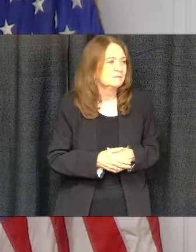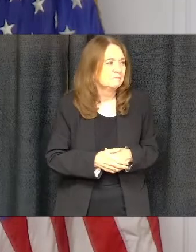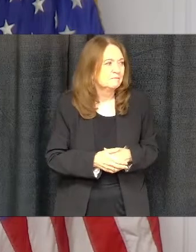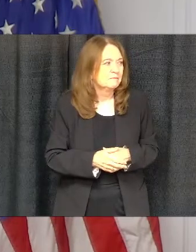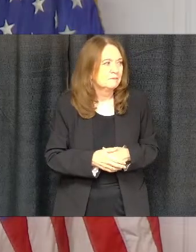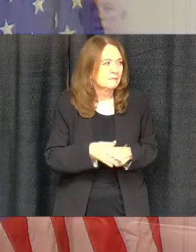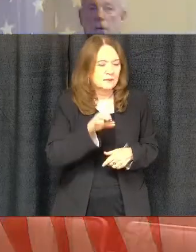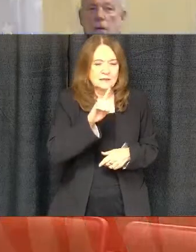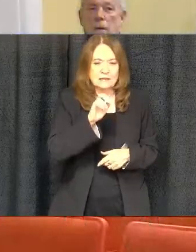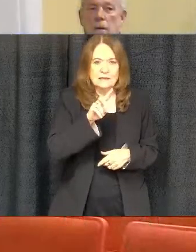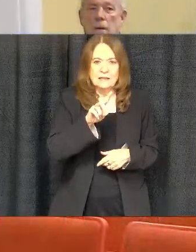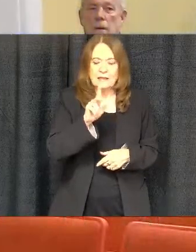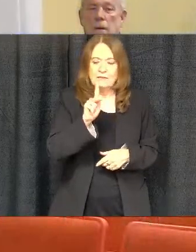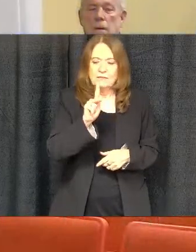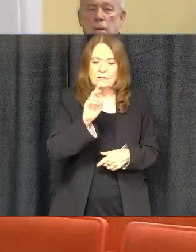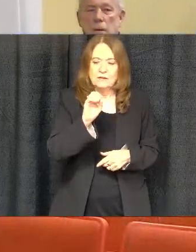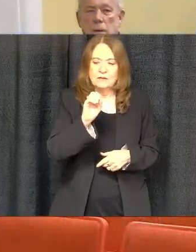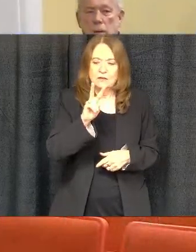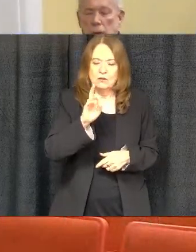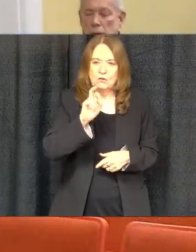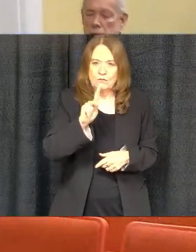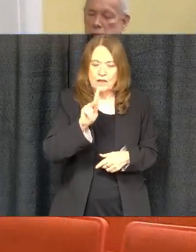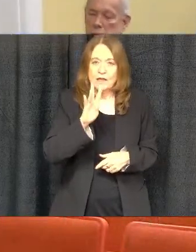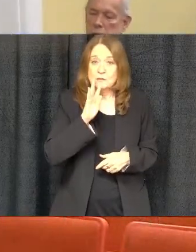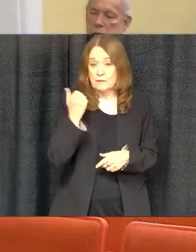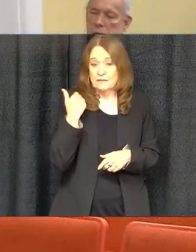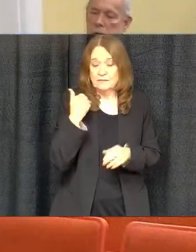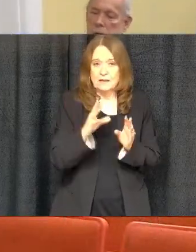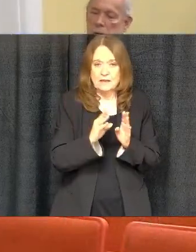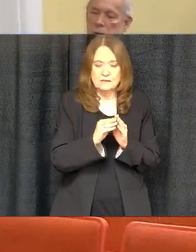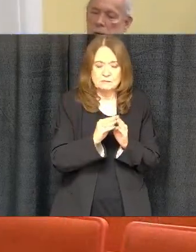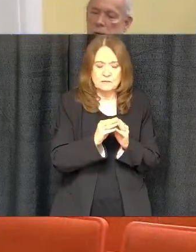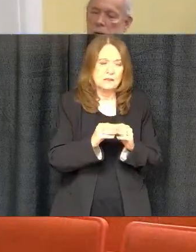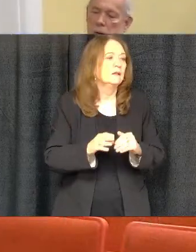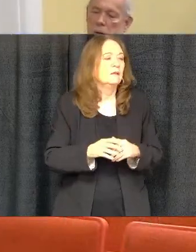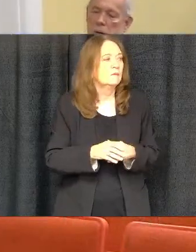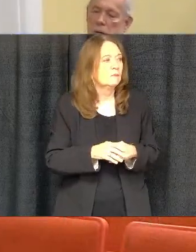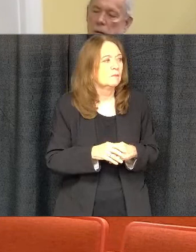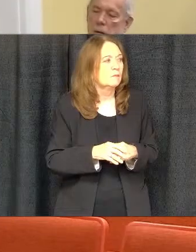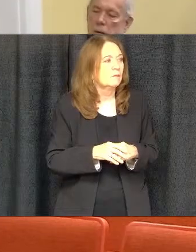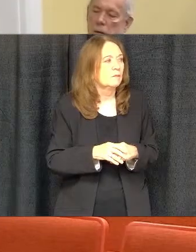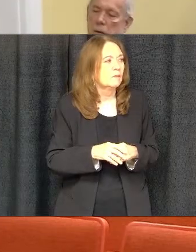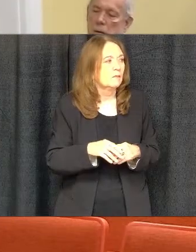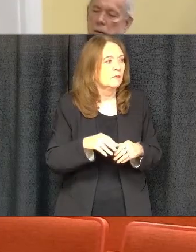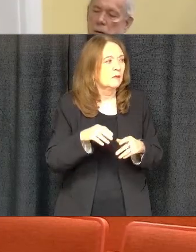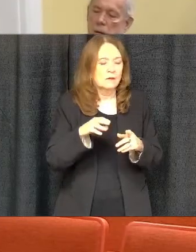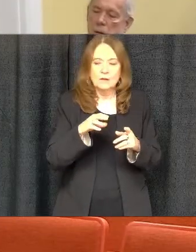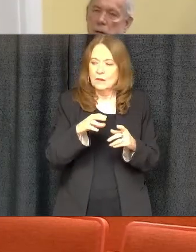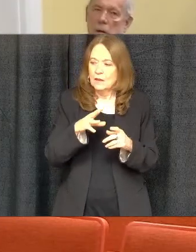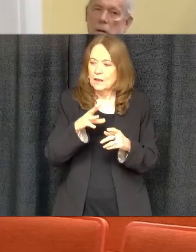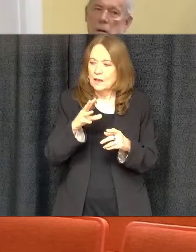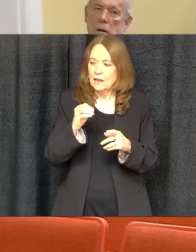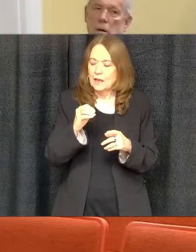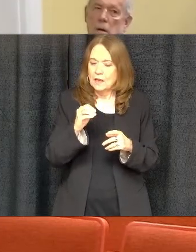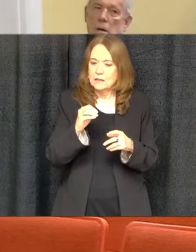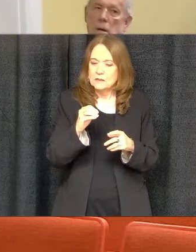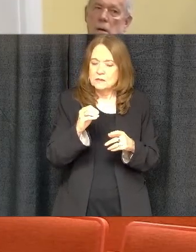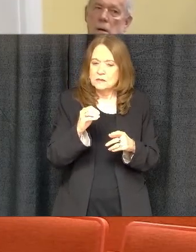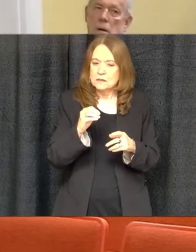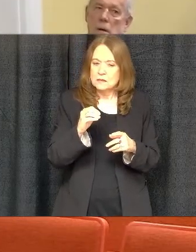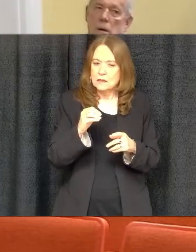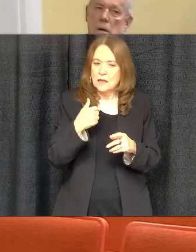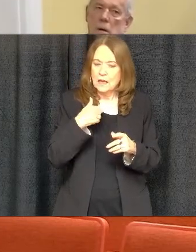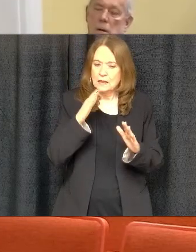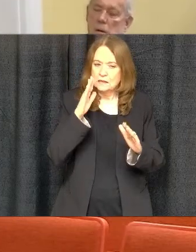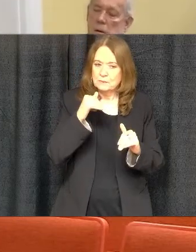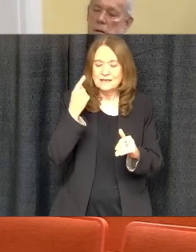I'm David Colback. I spoke at the last meeting. I live at Regency Park Apartments. I